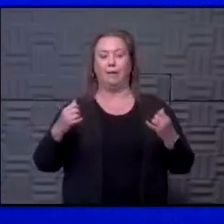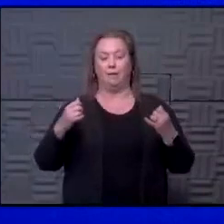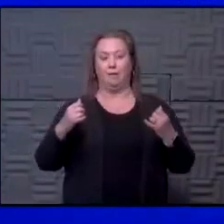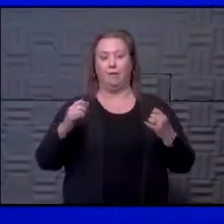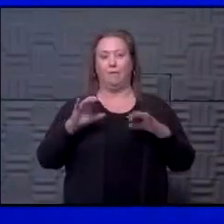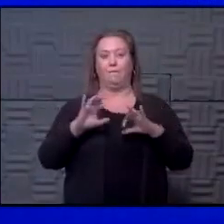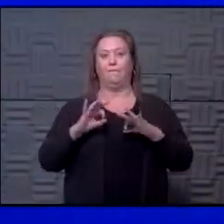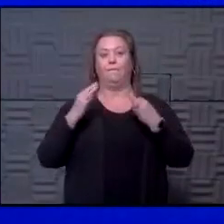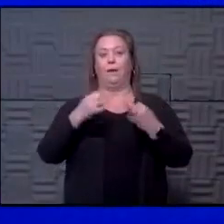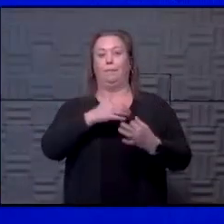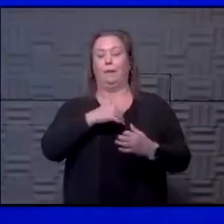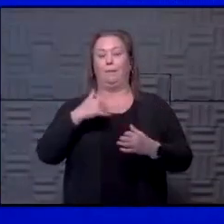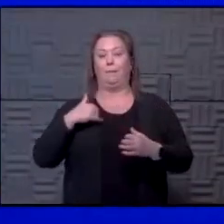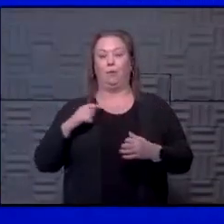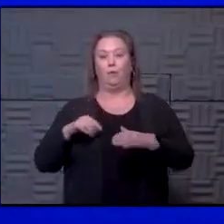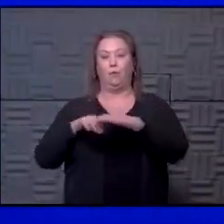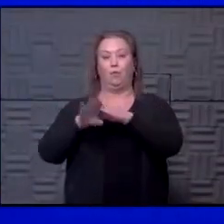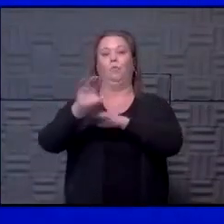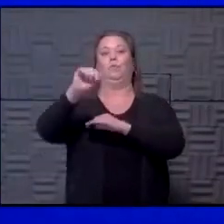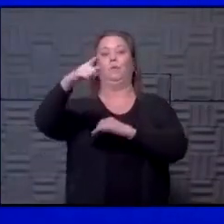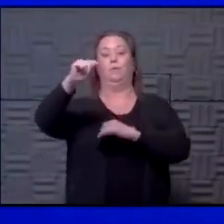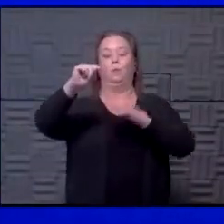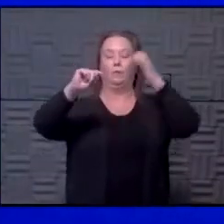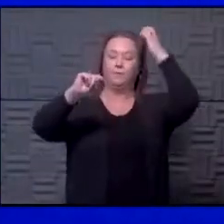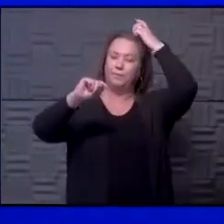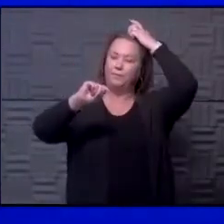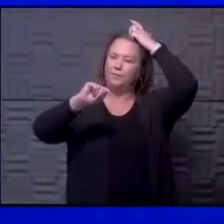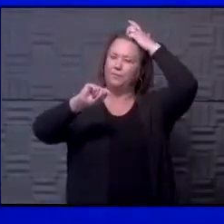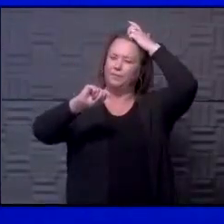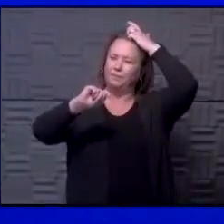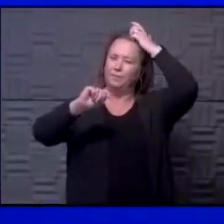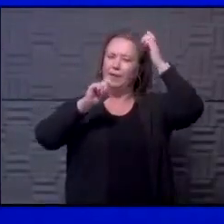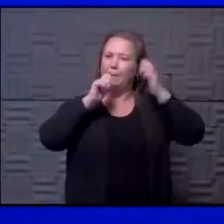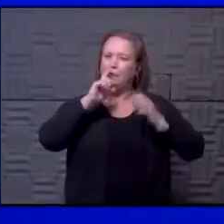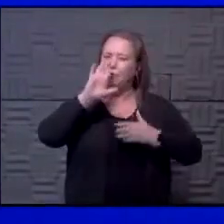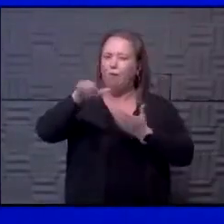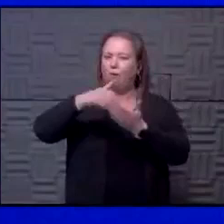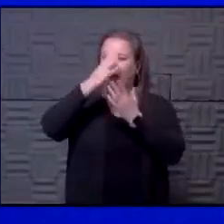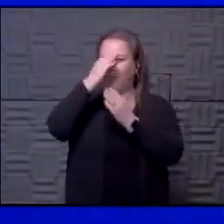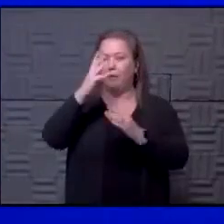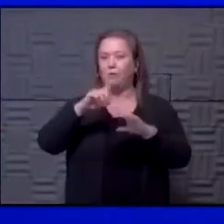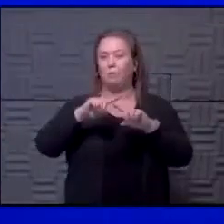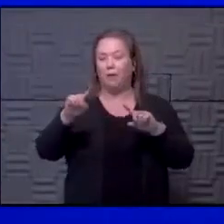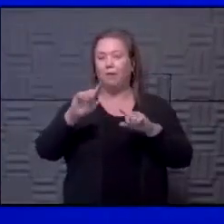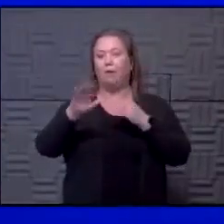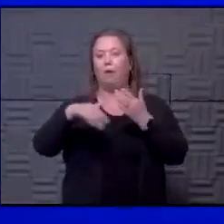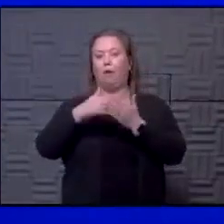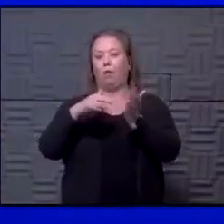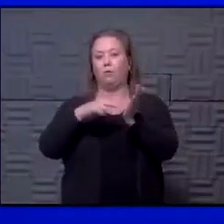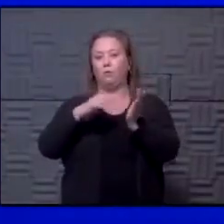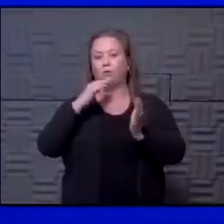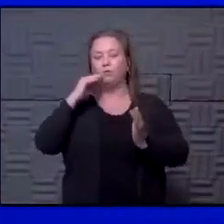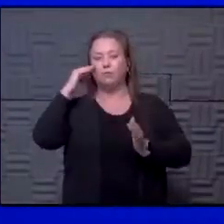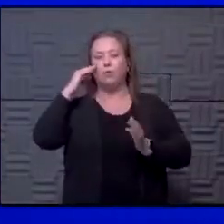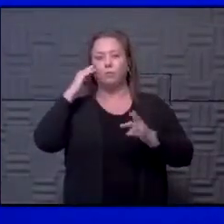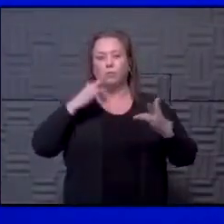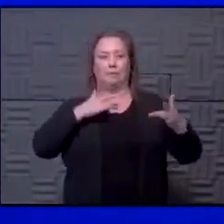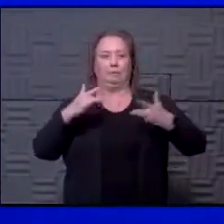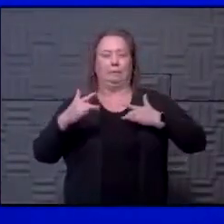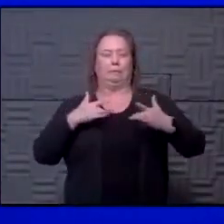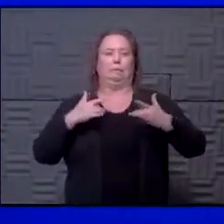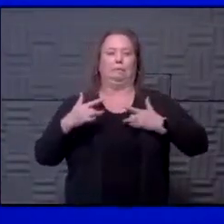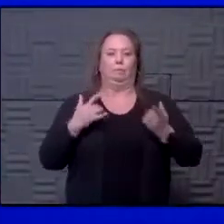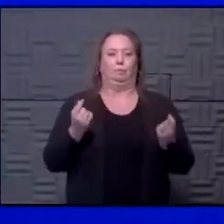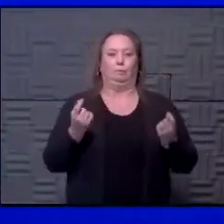a family member go back up to an apartment. I don't know all the details around that, but I think all nursing homes are starting to think about this as well,